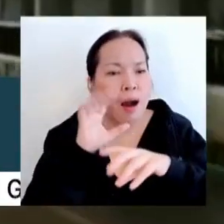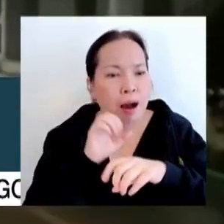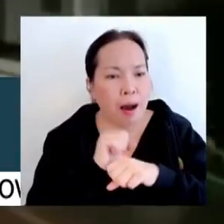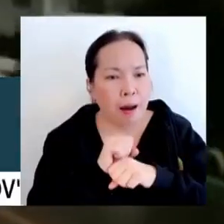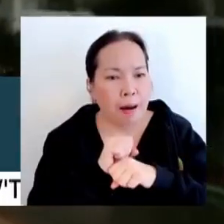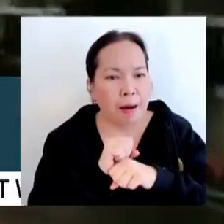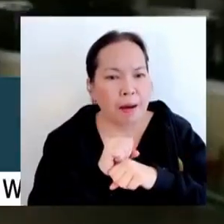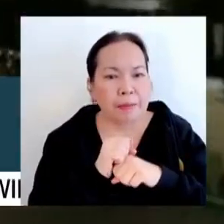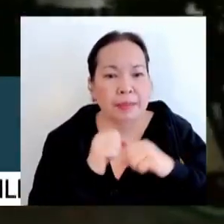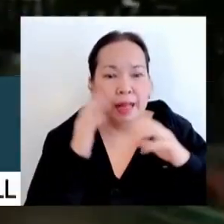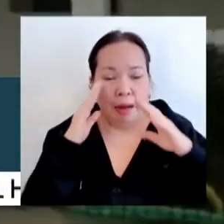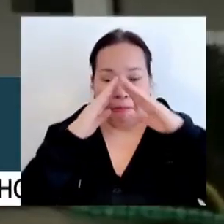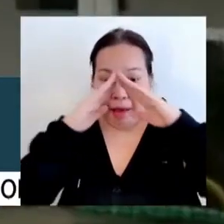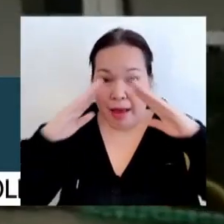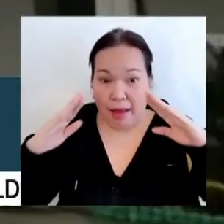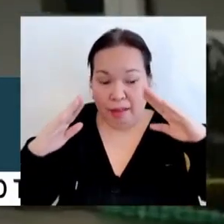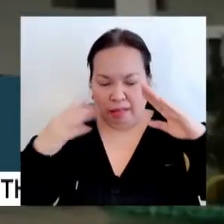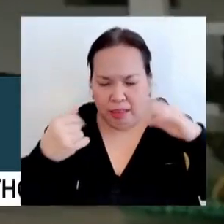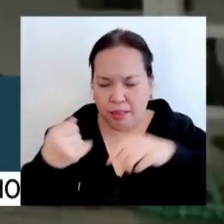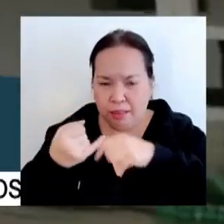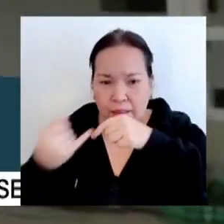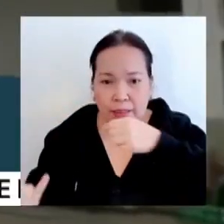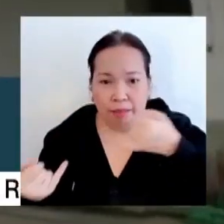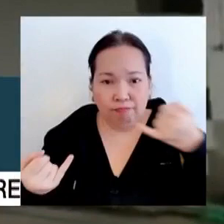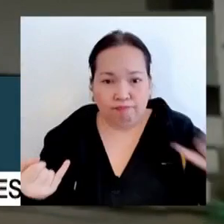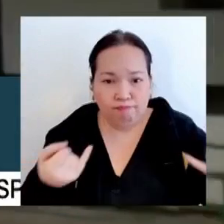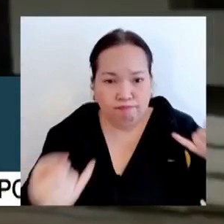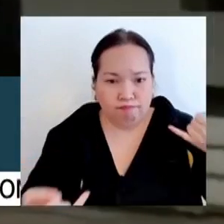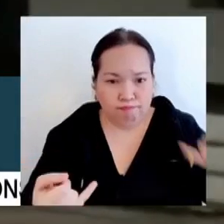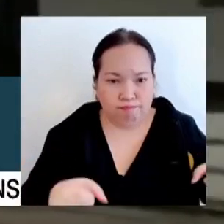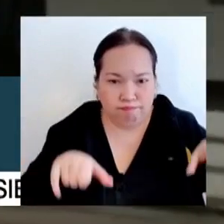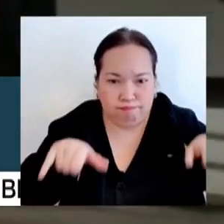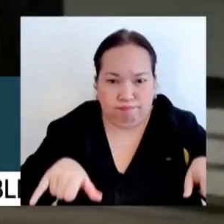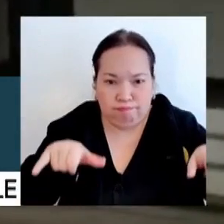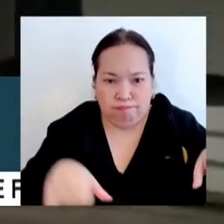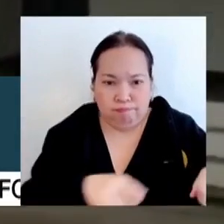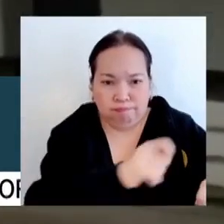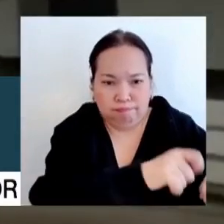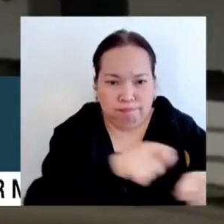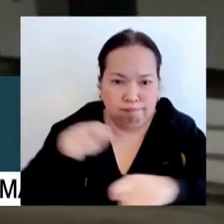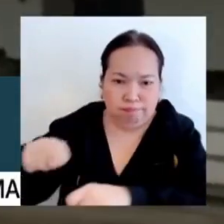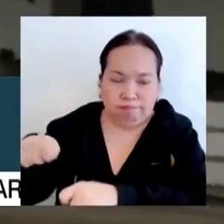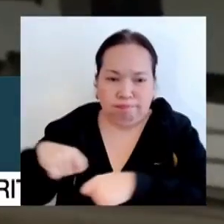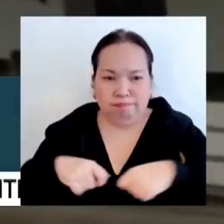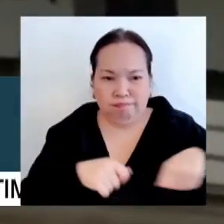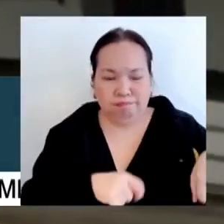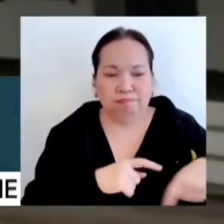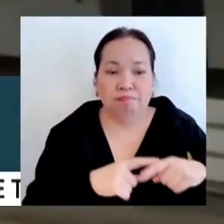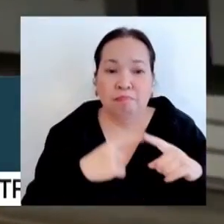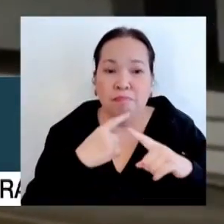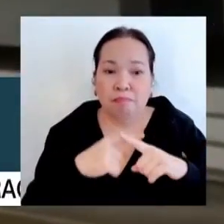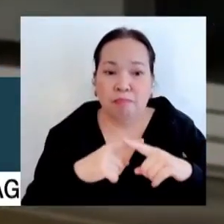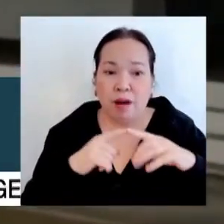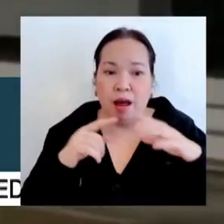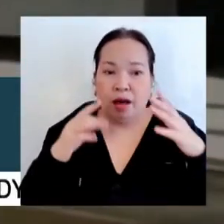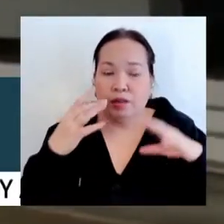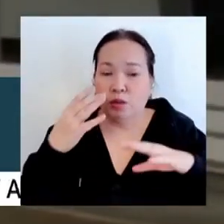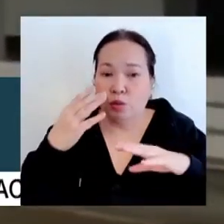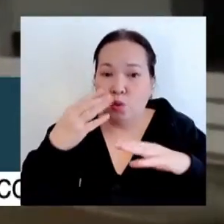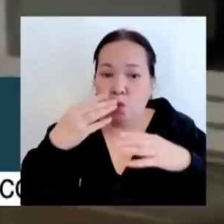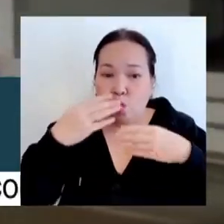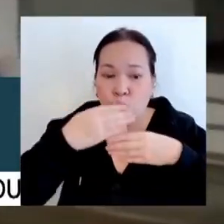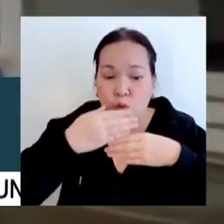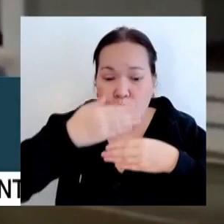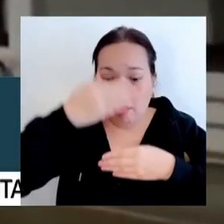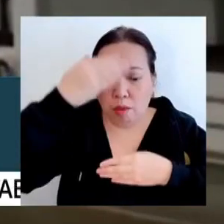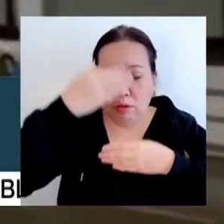of their houses, schools, and other establishments. They also installed tapanco or covers for windows. The police assisted